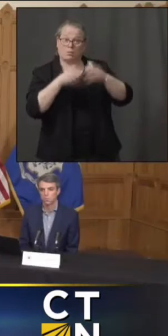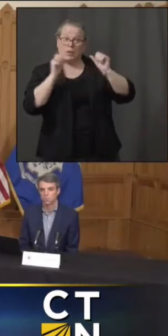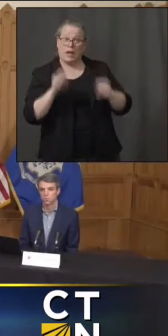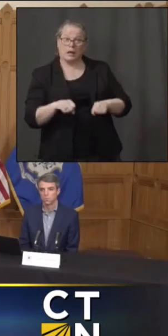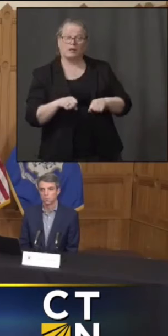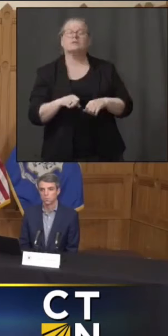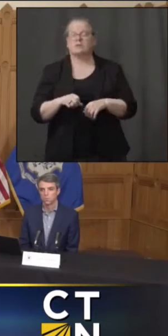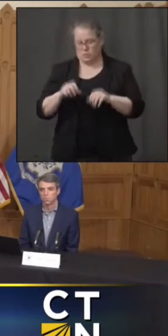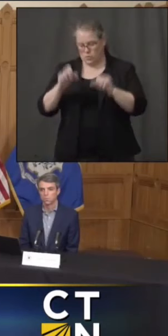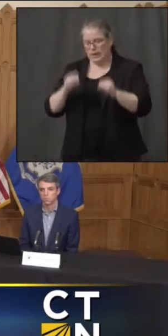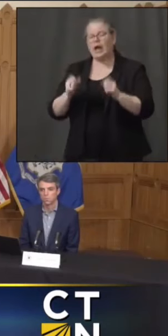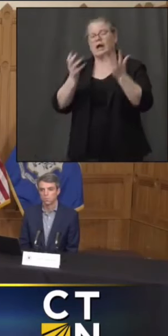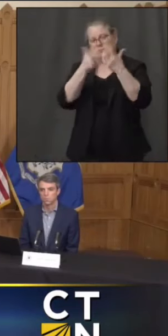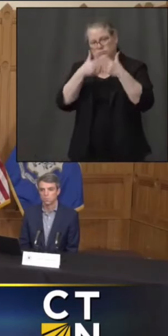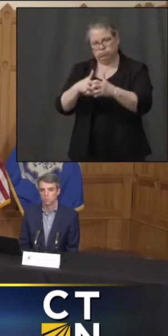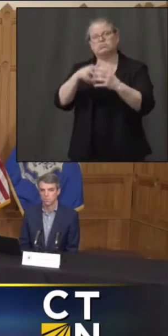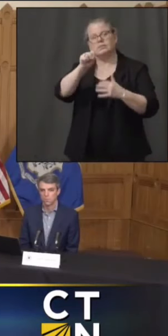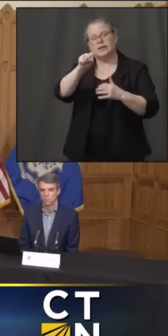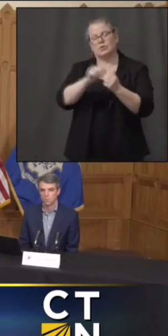Fox 61.